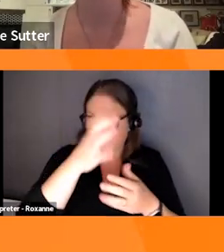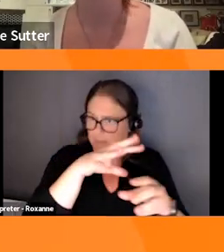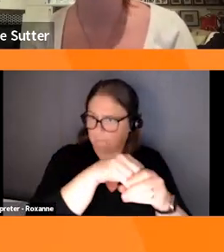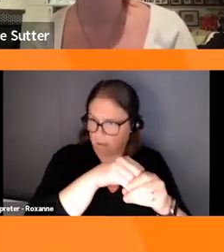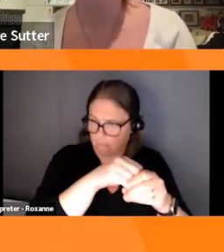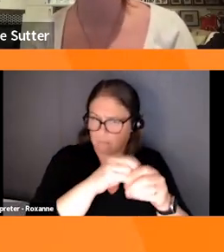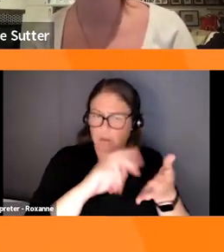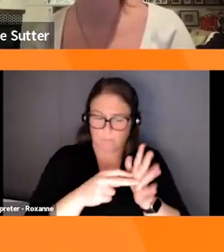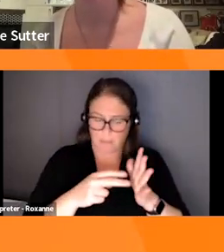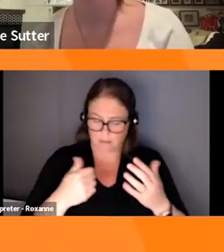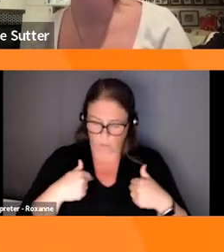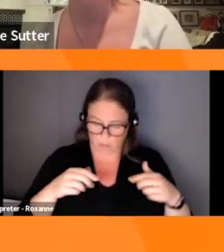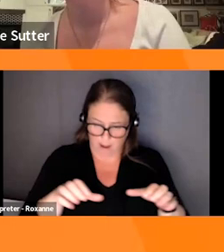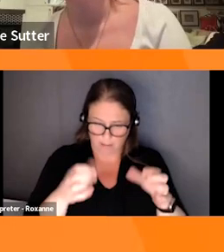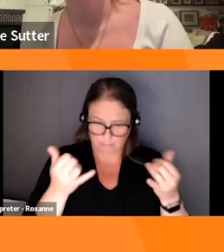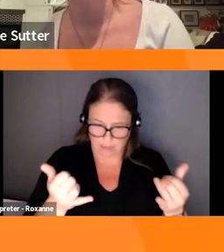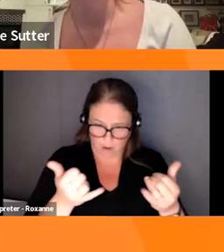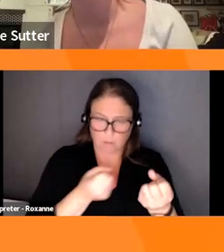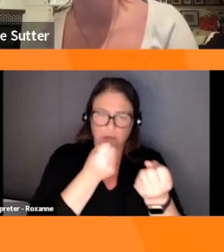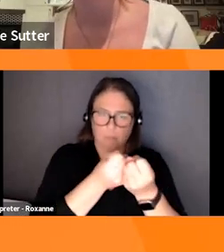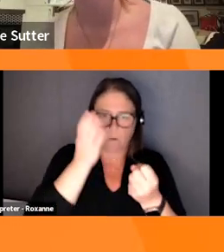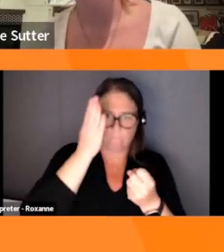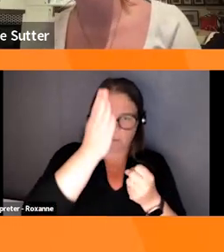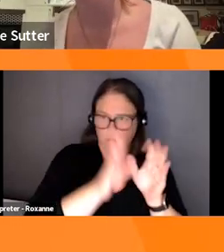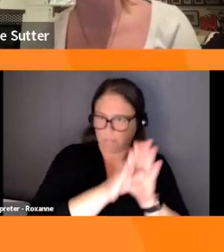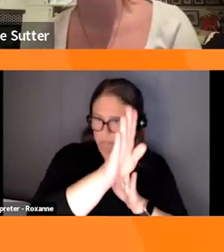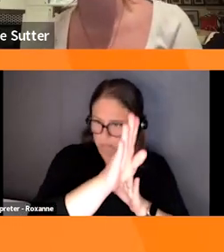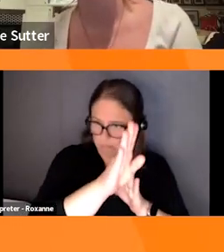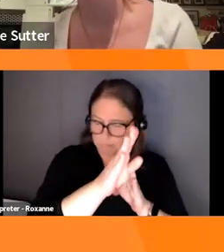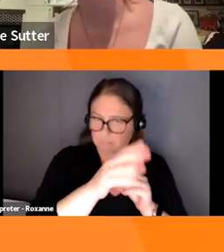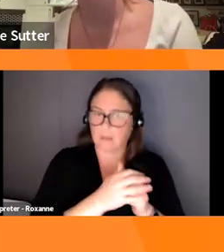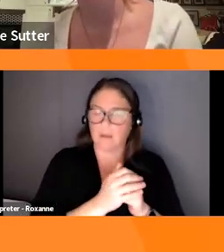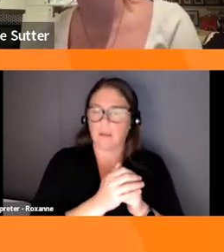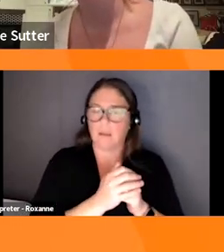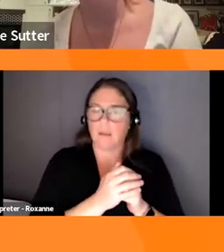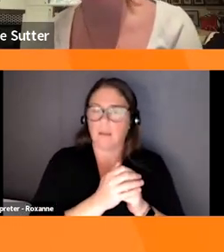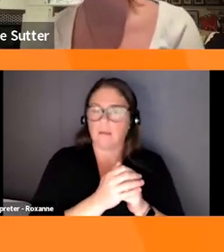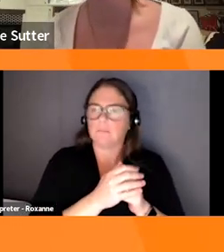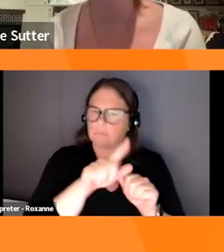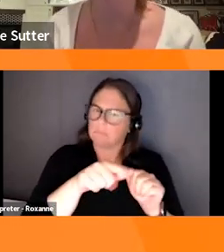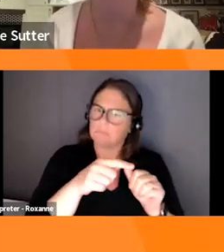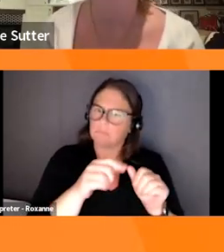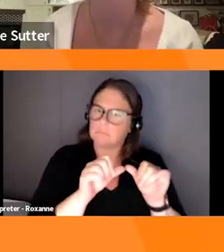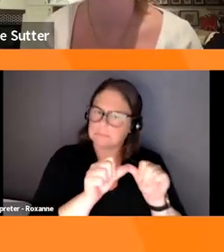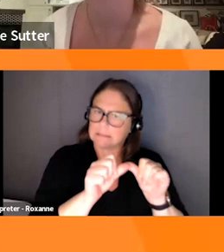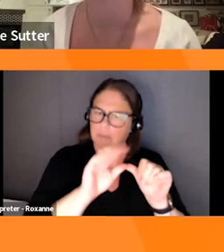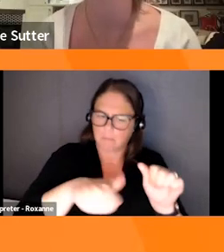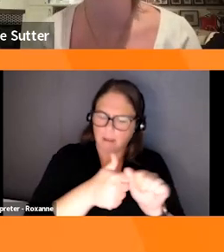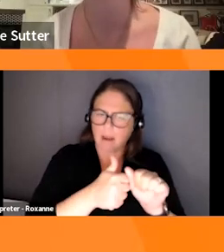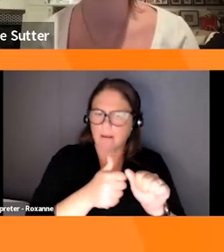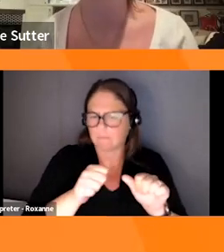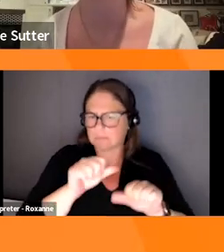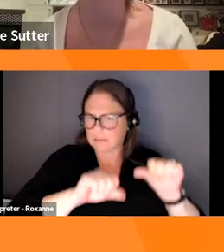allow those to prosper in the future. There is a scientific focus in the regular approach to sustainability and looking